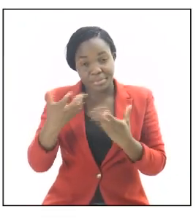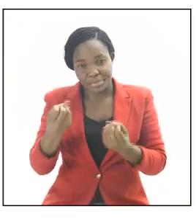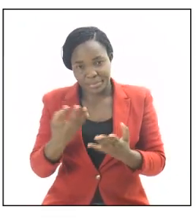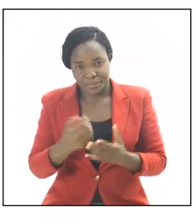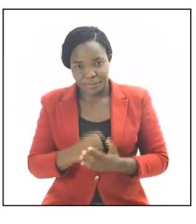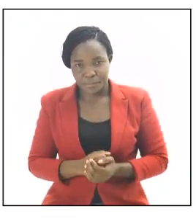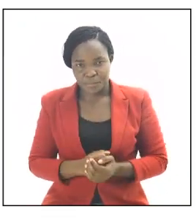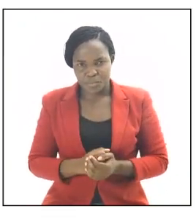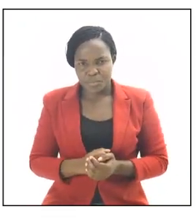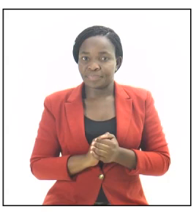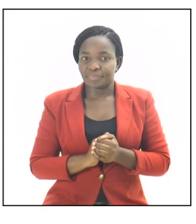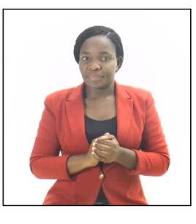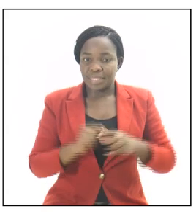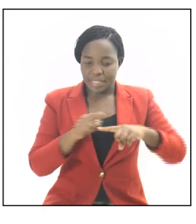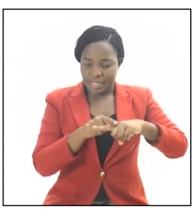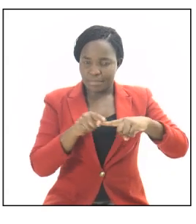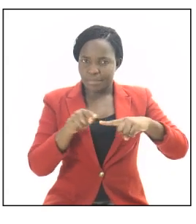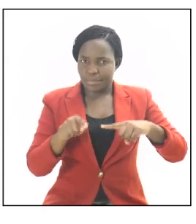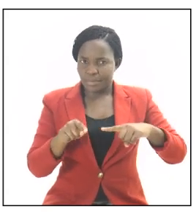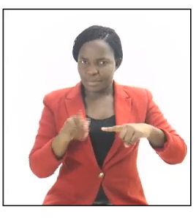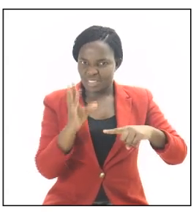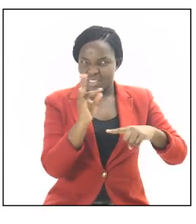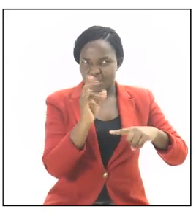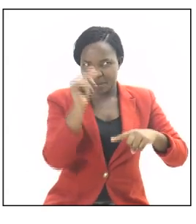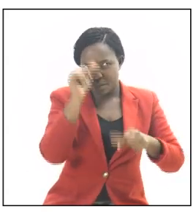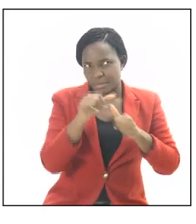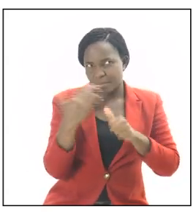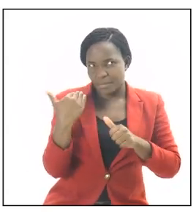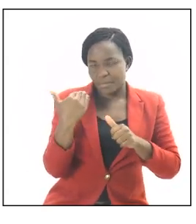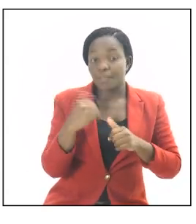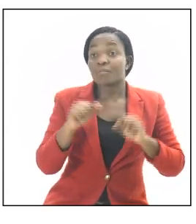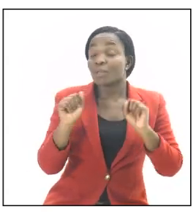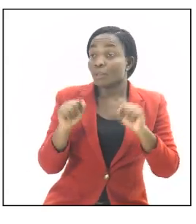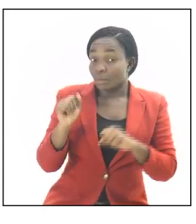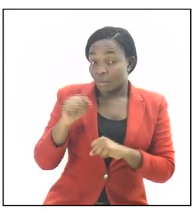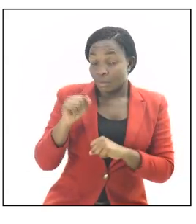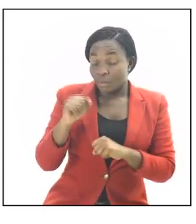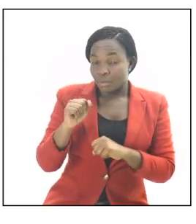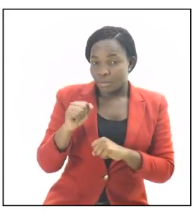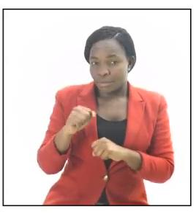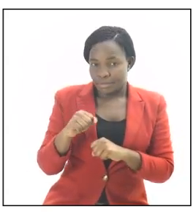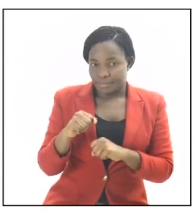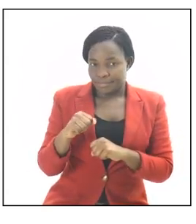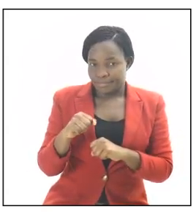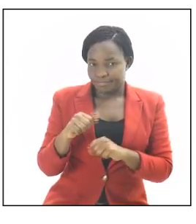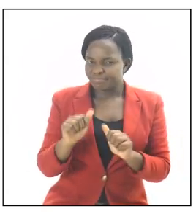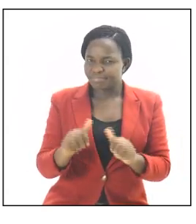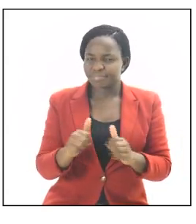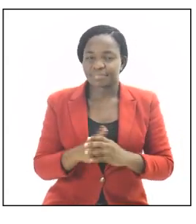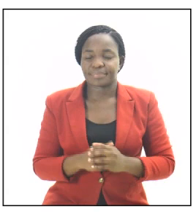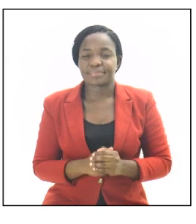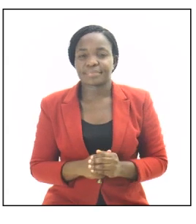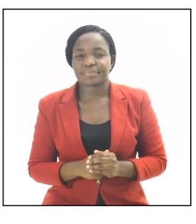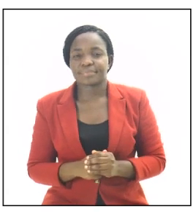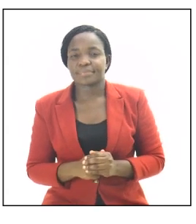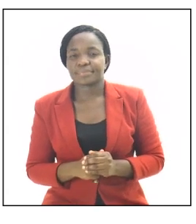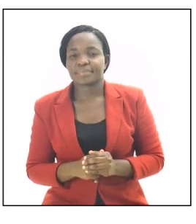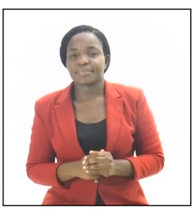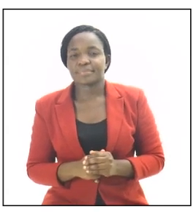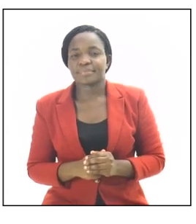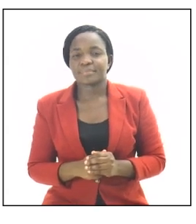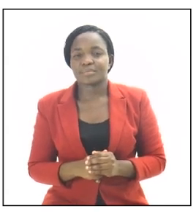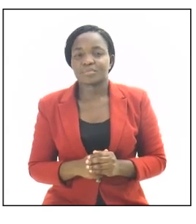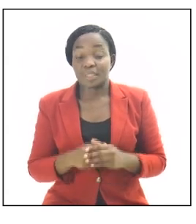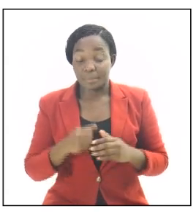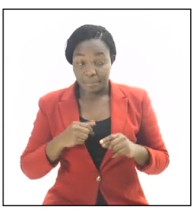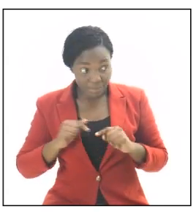Let me quickly calculate it. I will use the calculator value of pi, and the answer is a